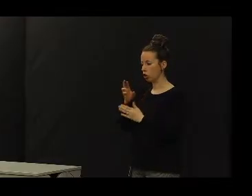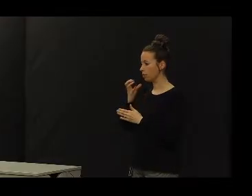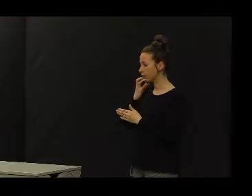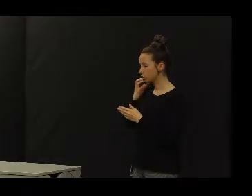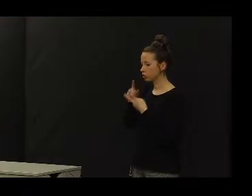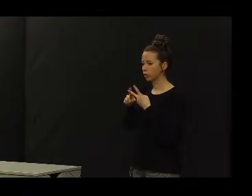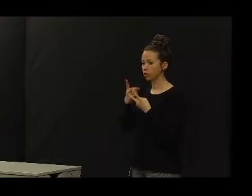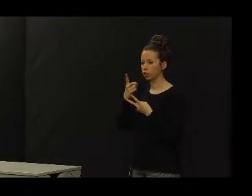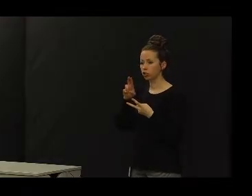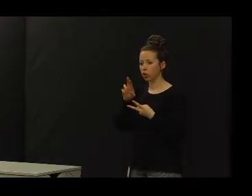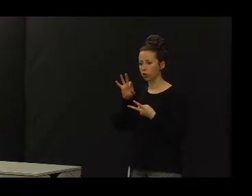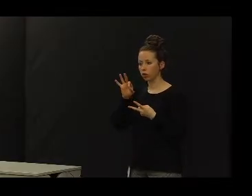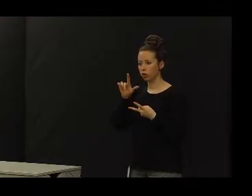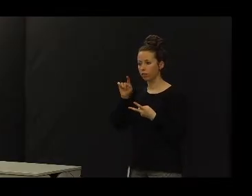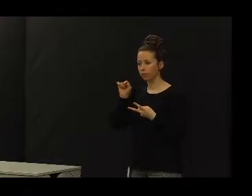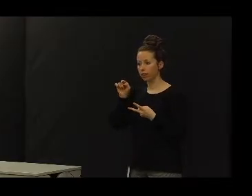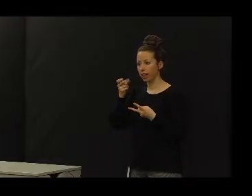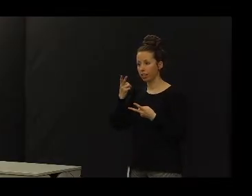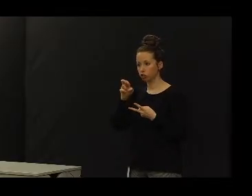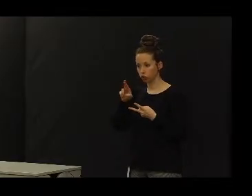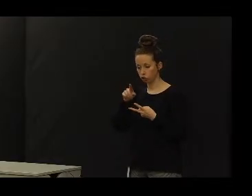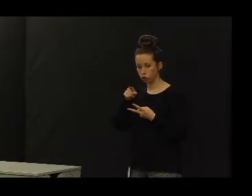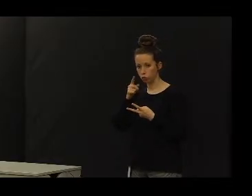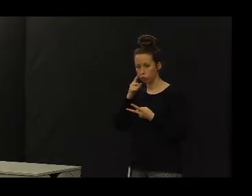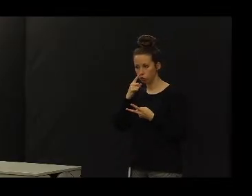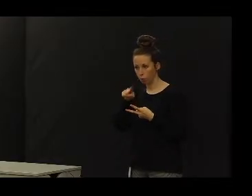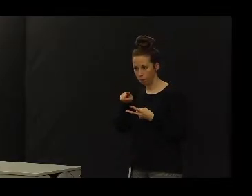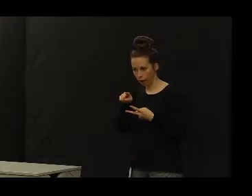Fletcher, if you don't mind,